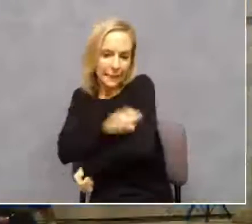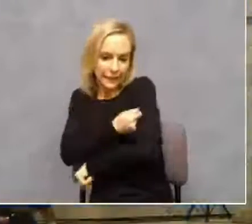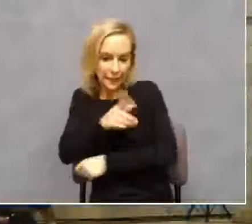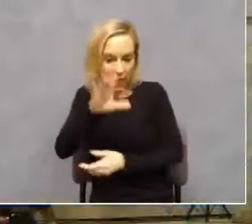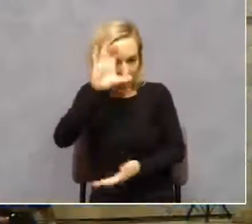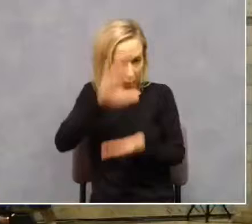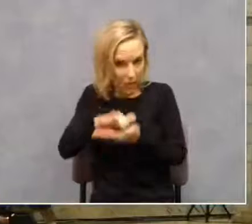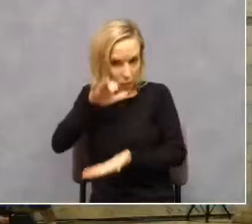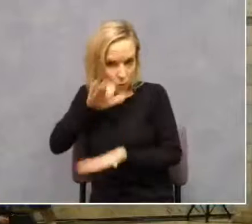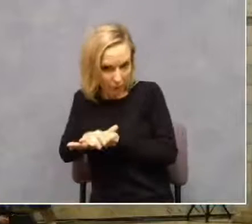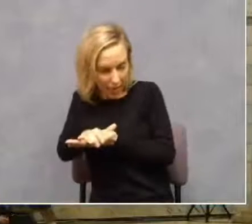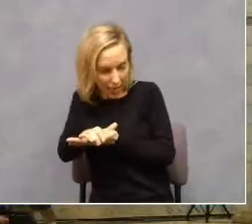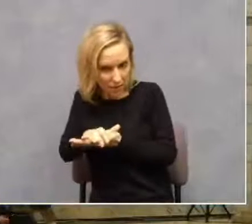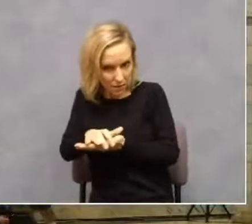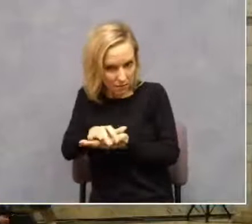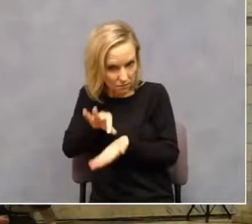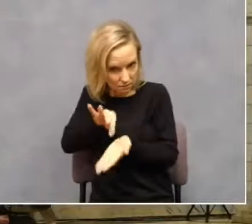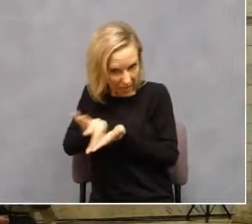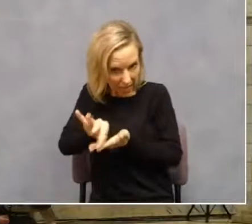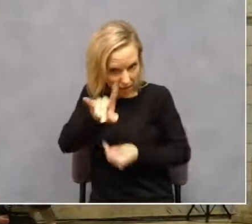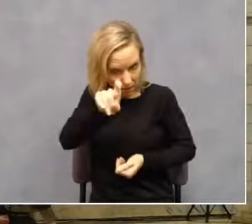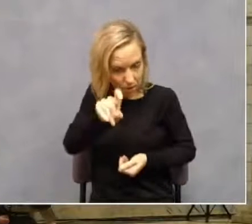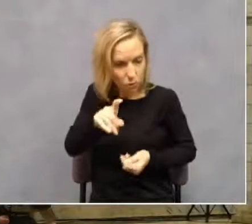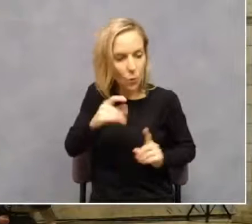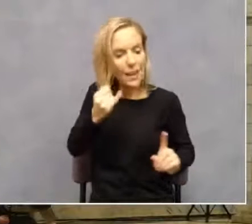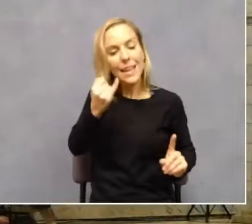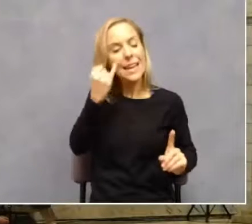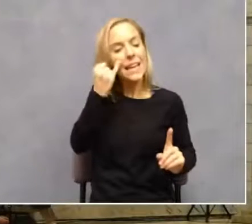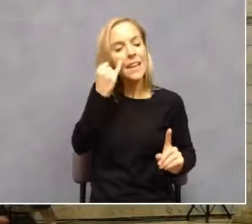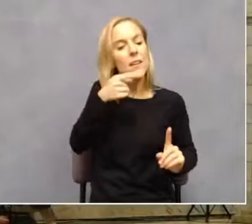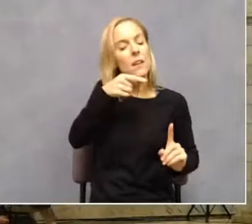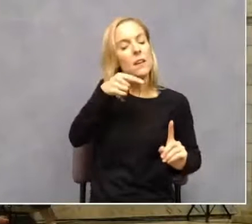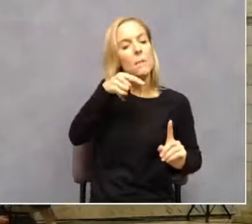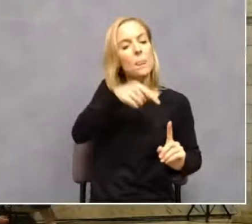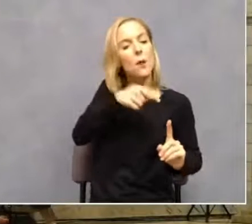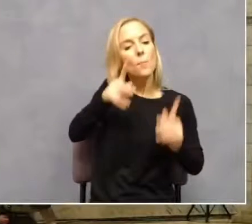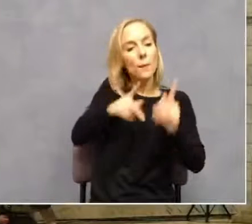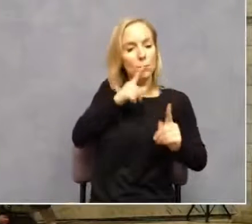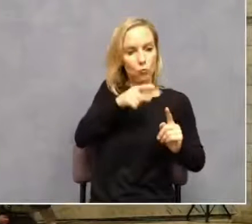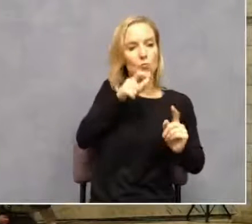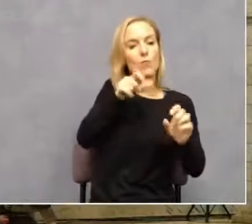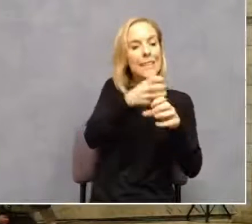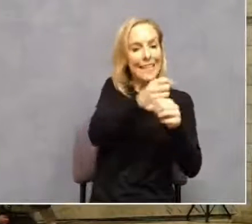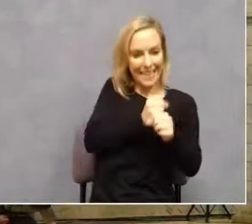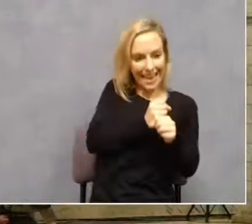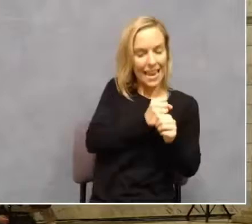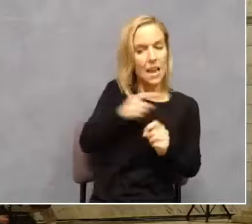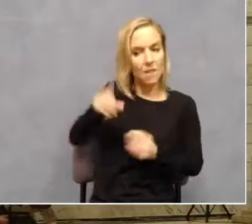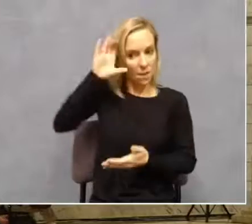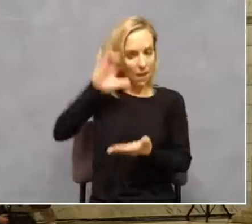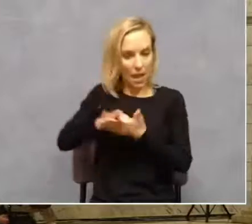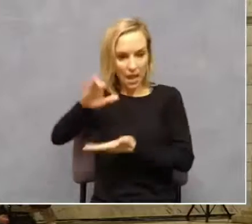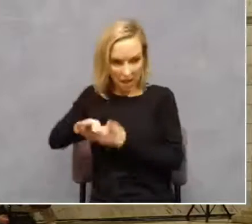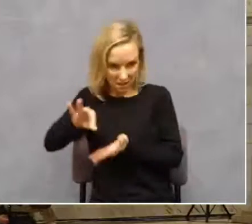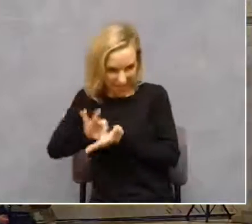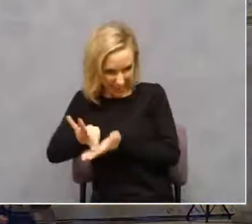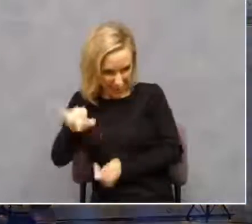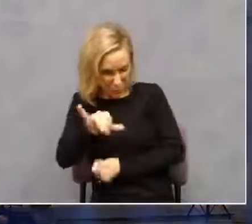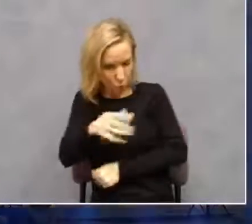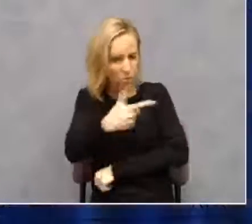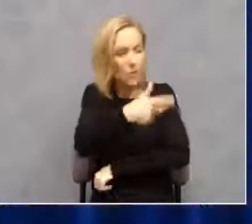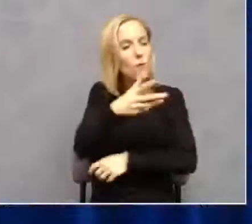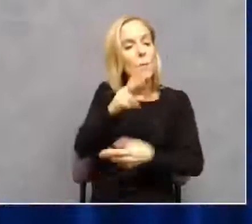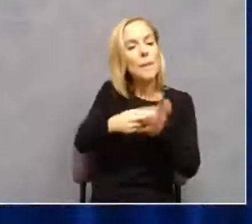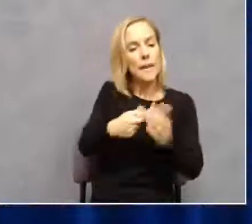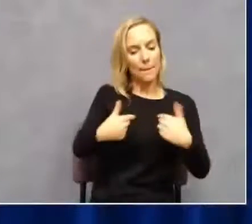are connected to someone who falls in that primary category? Oh, no. So if you get a vaccine, and it's okay for you,